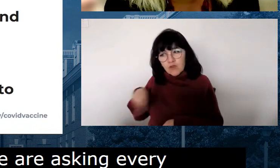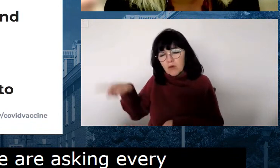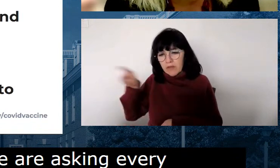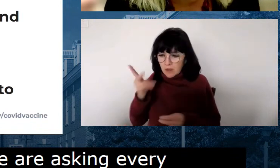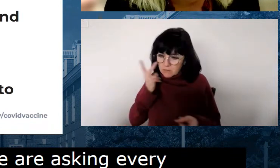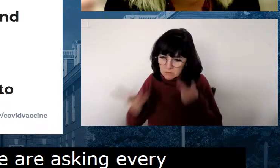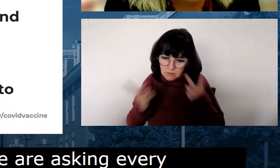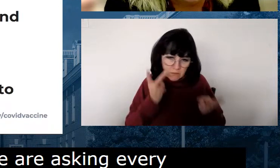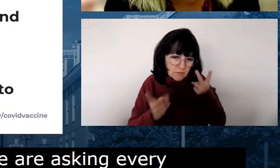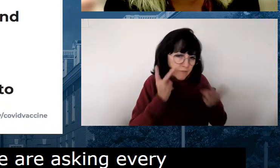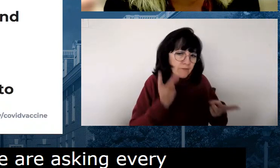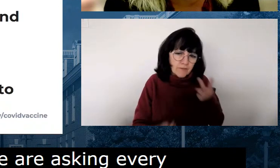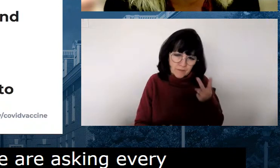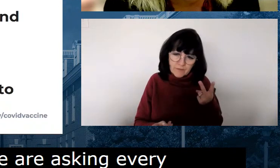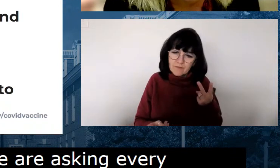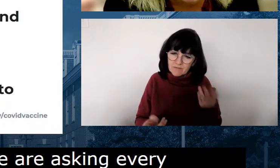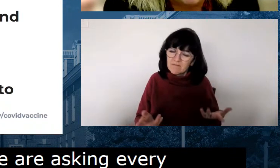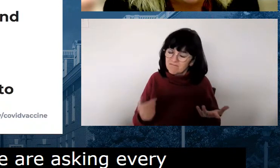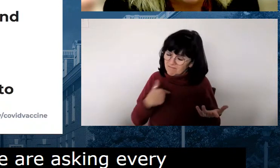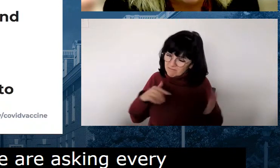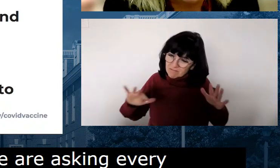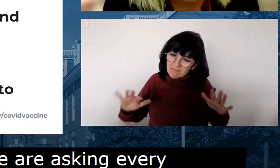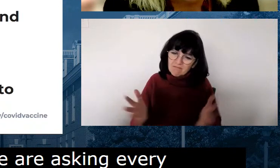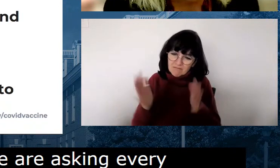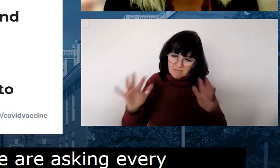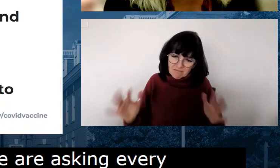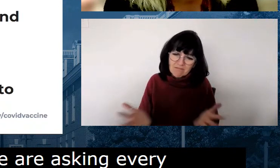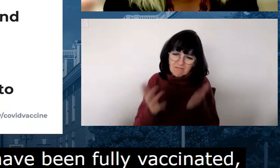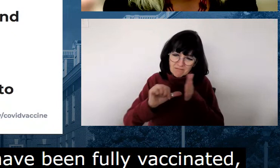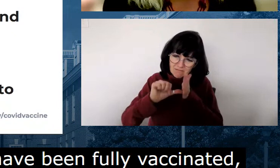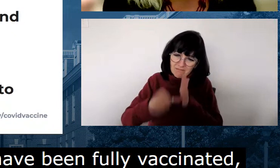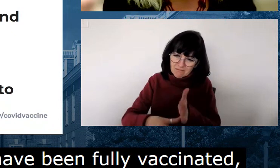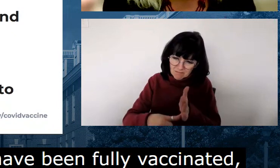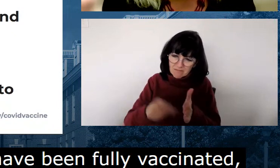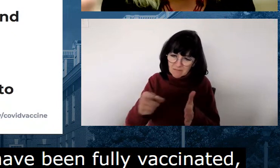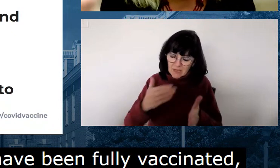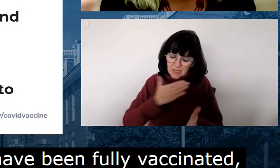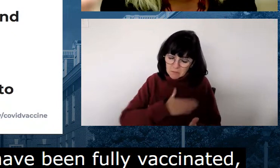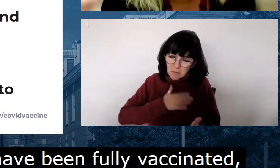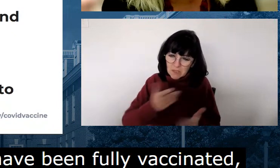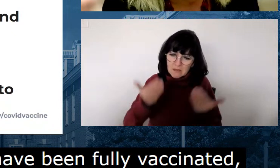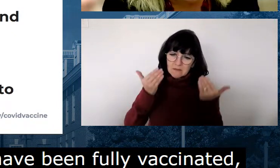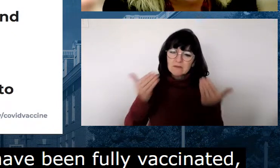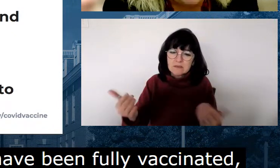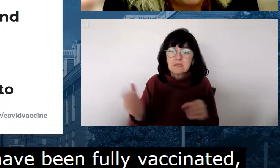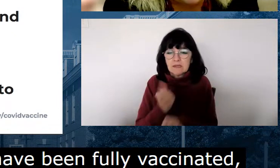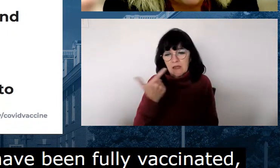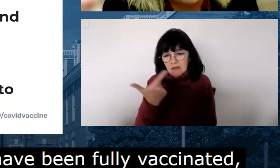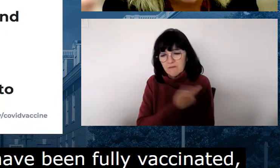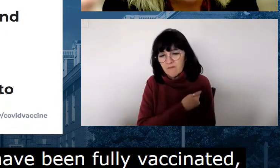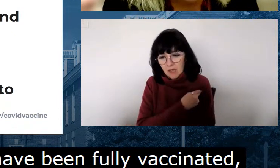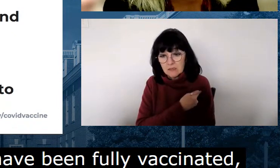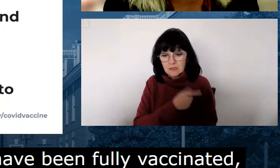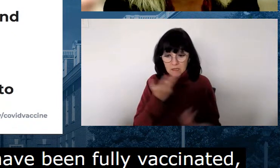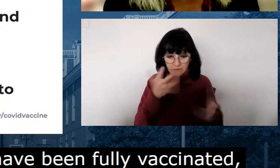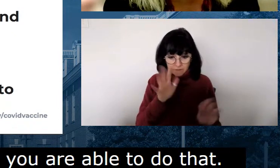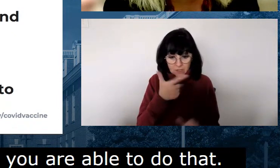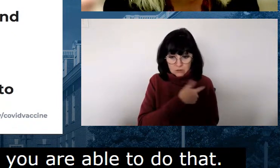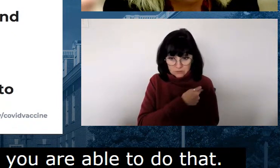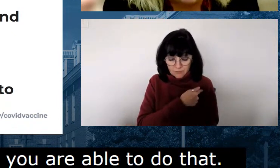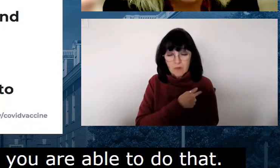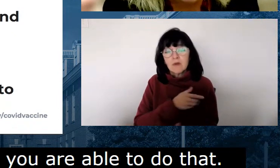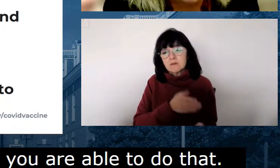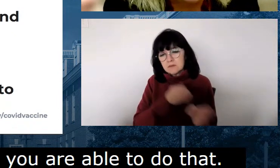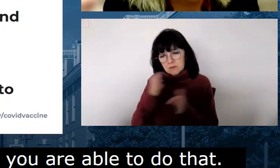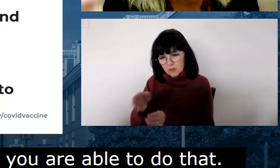you get your booster as soon as you're able to do that. You heard Governor Carney talk about wearing a mask, even